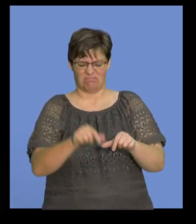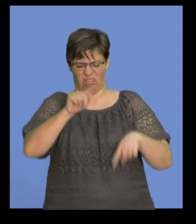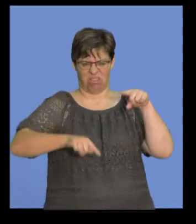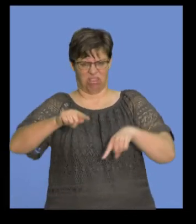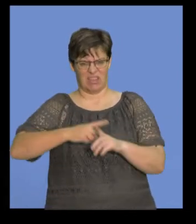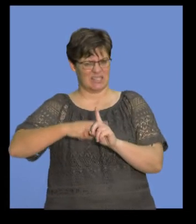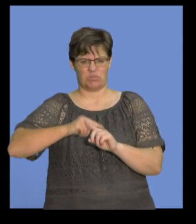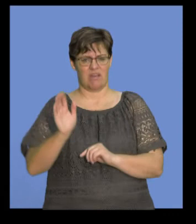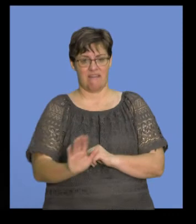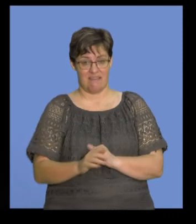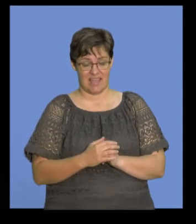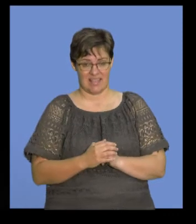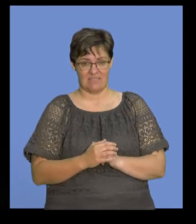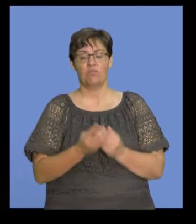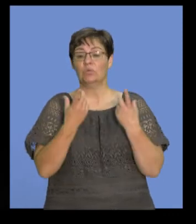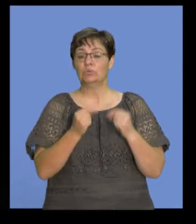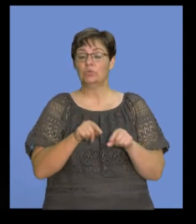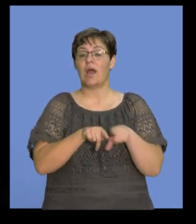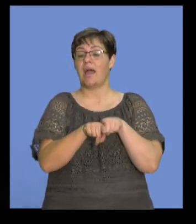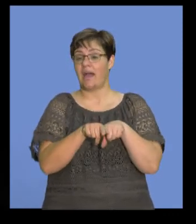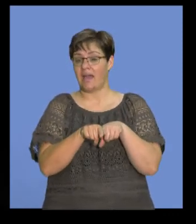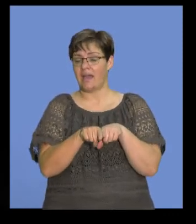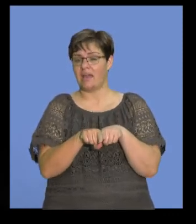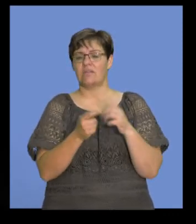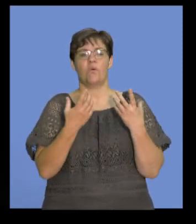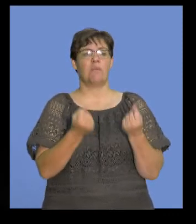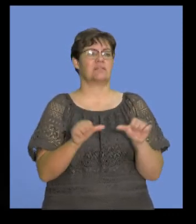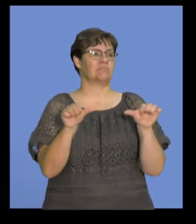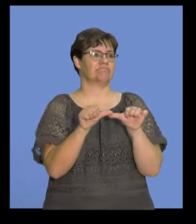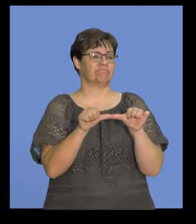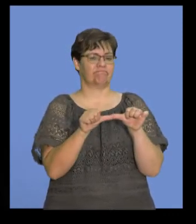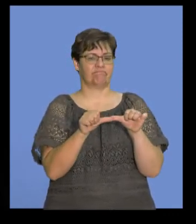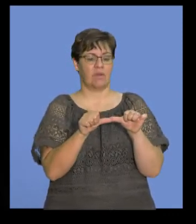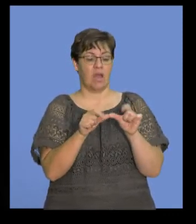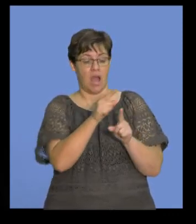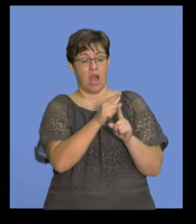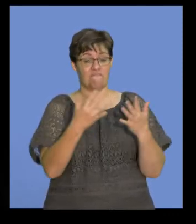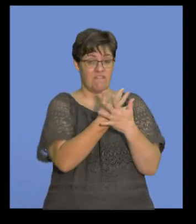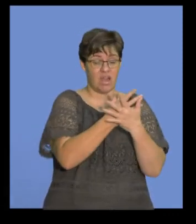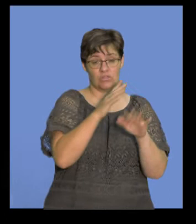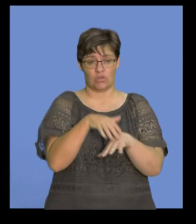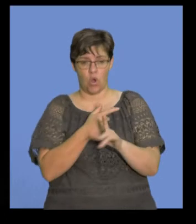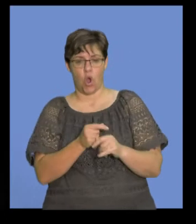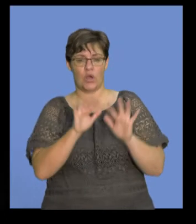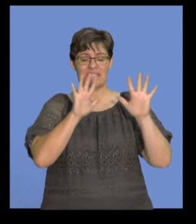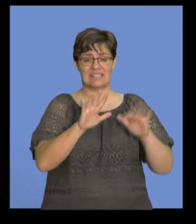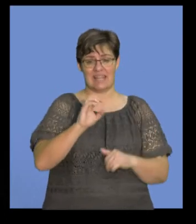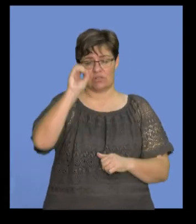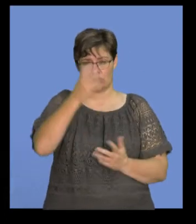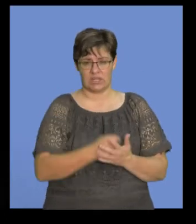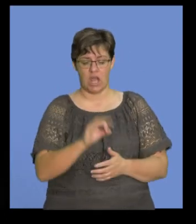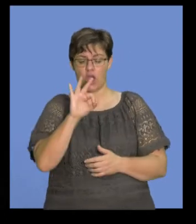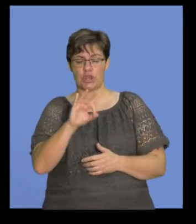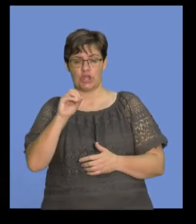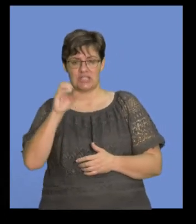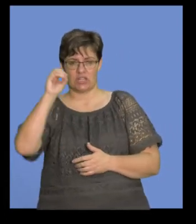inconsistent range of temperatures. So when you're doing an experiment and if you have to measure the rate of a reaction at 10 degrees,